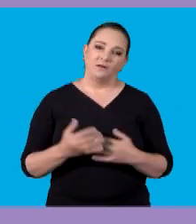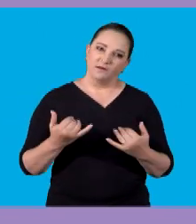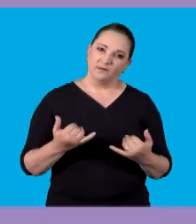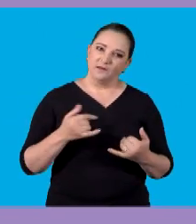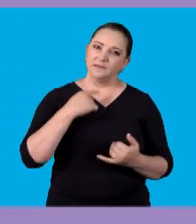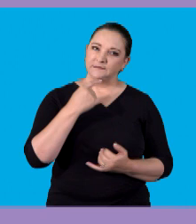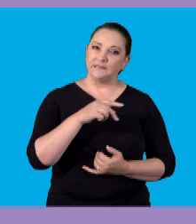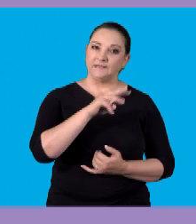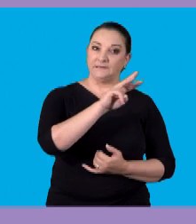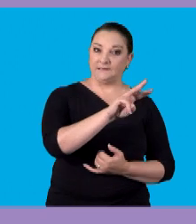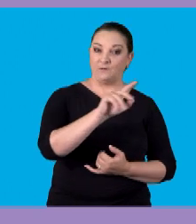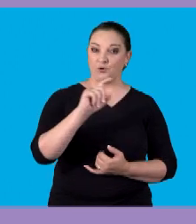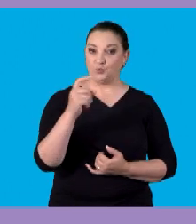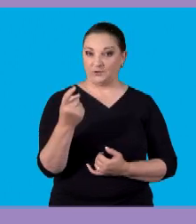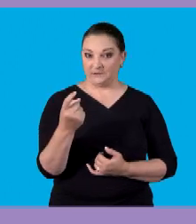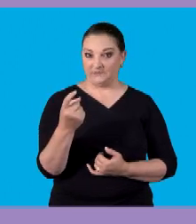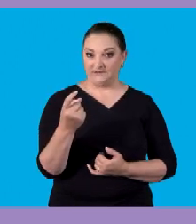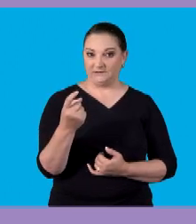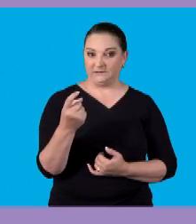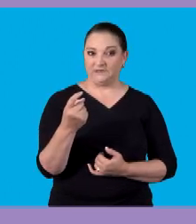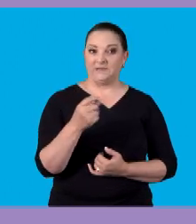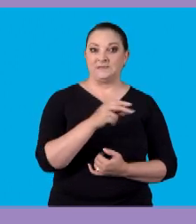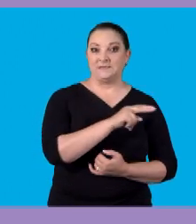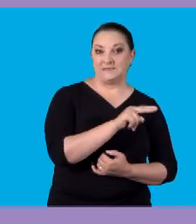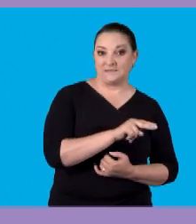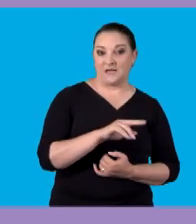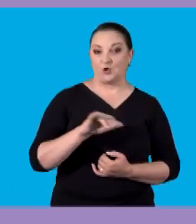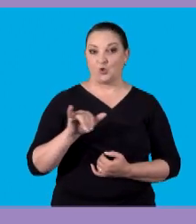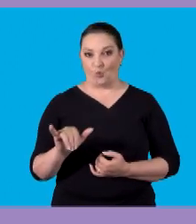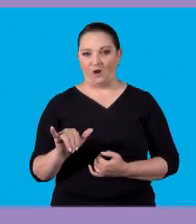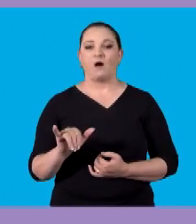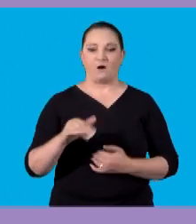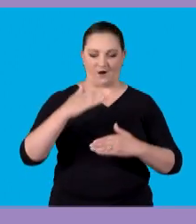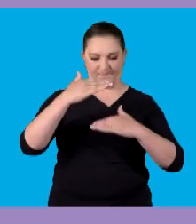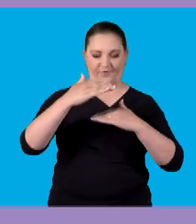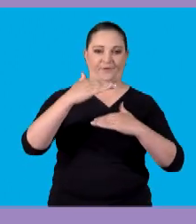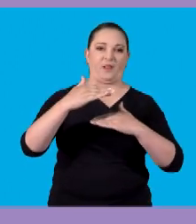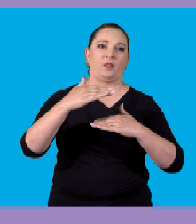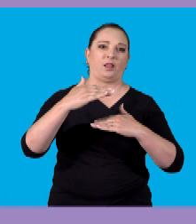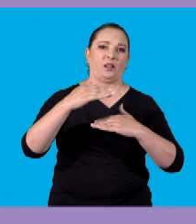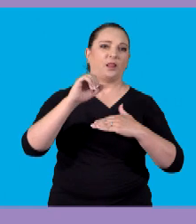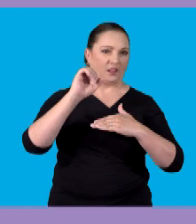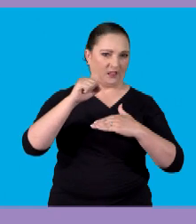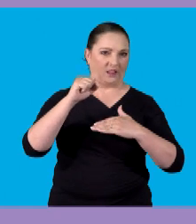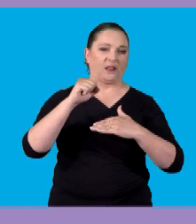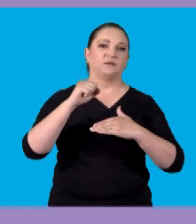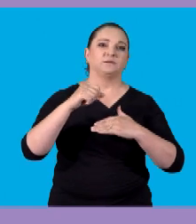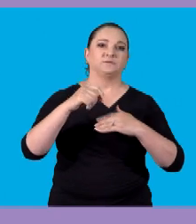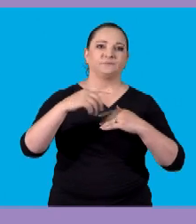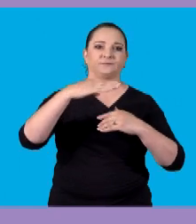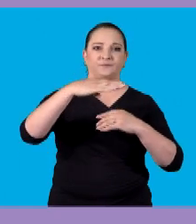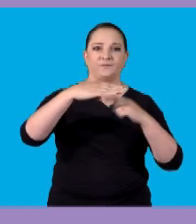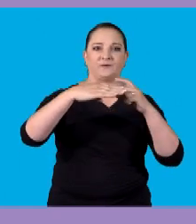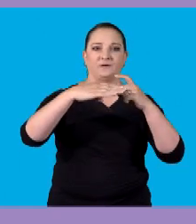parallel. So that means here that WX is parallel to ZY.